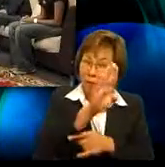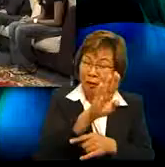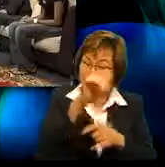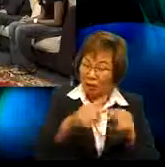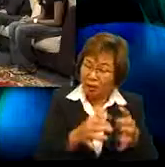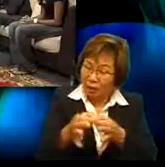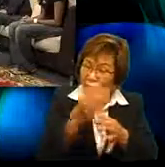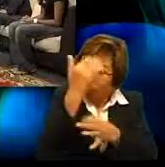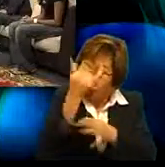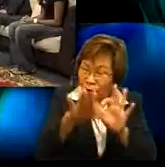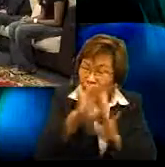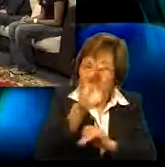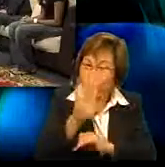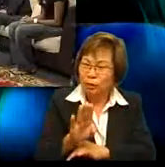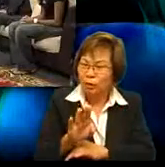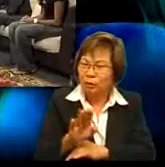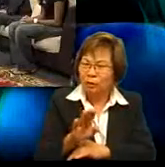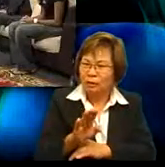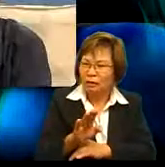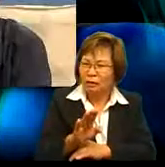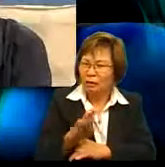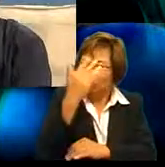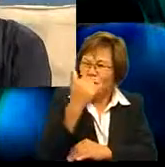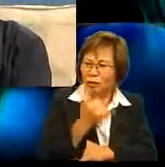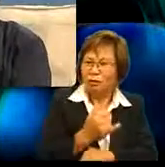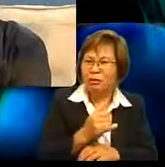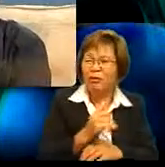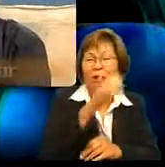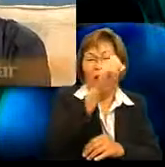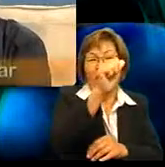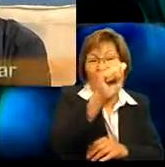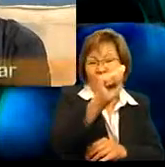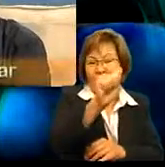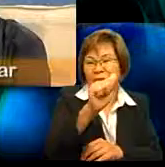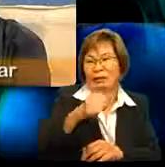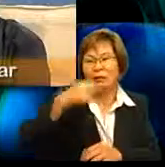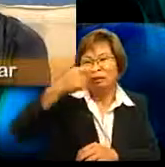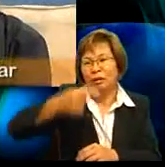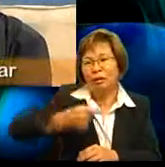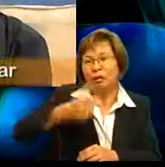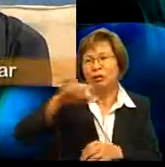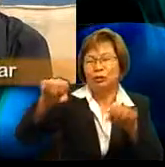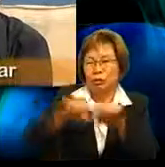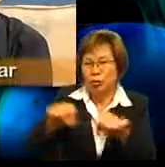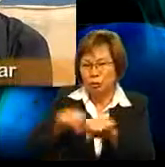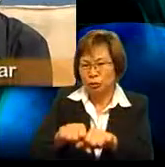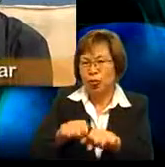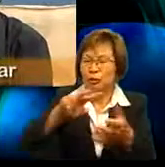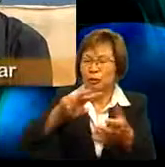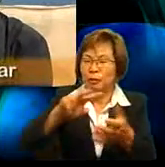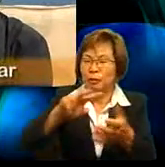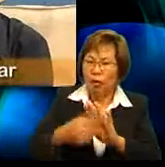you elaborate why do you choose B instead of A? The article a was mentioned before the word shoe, which